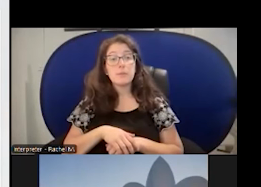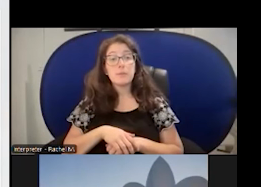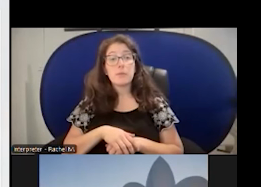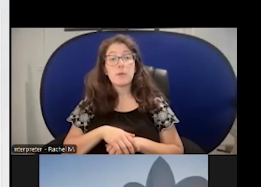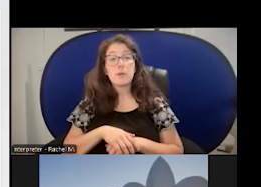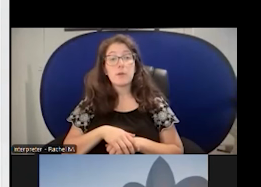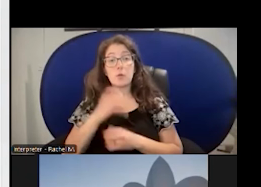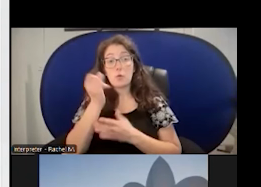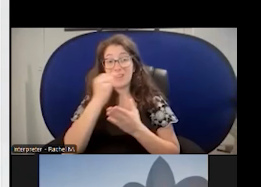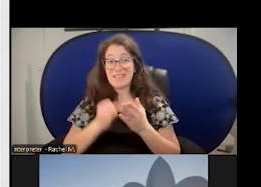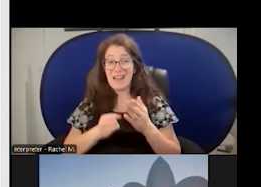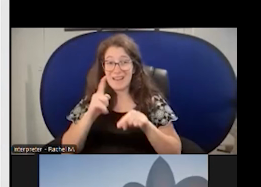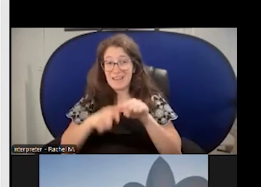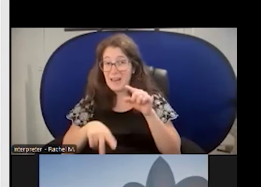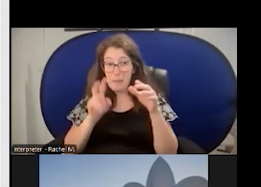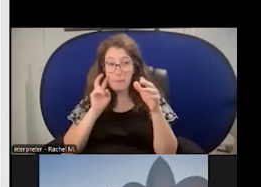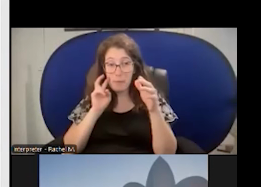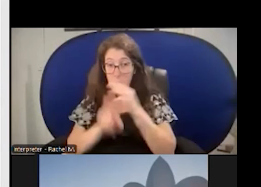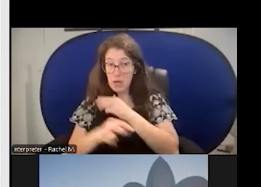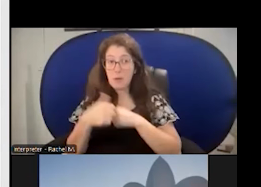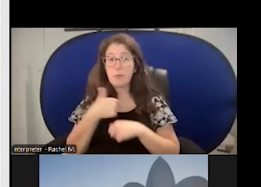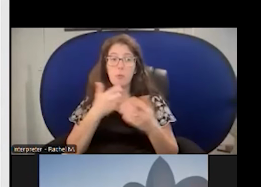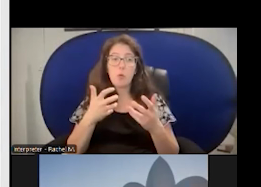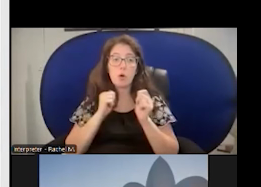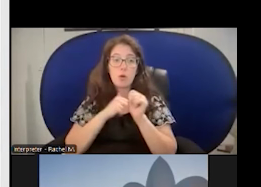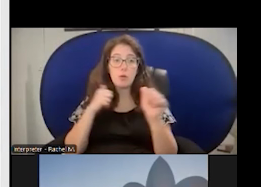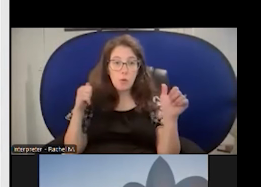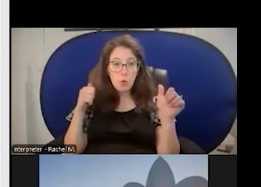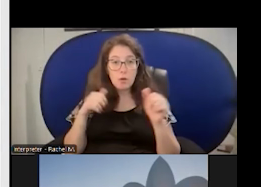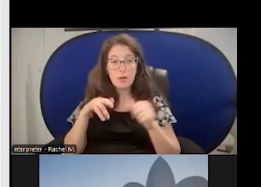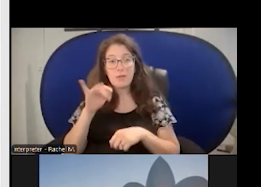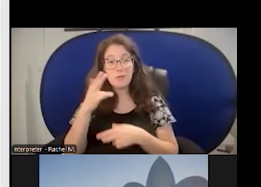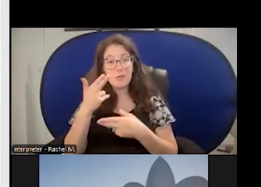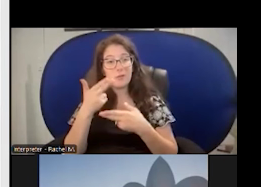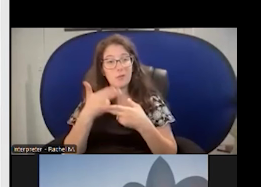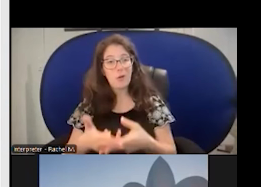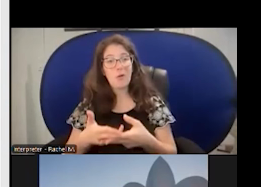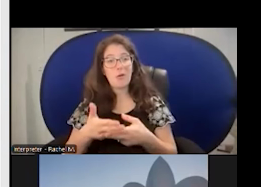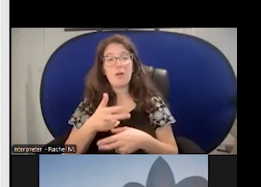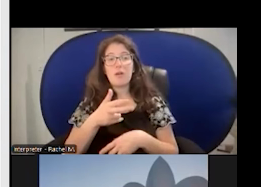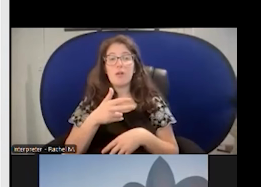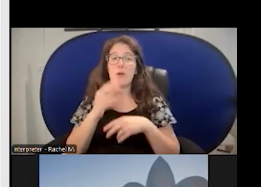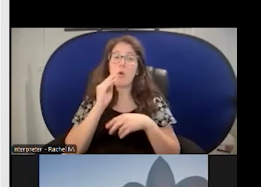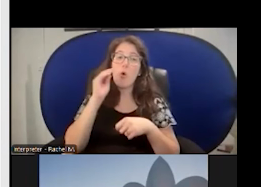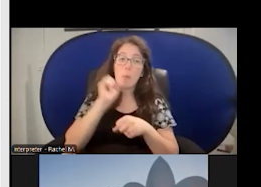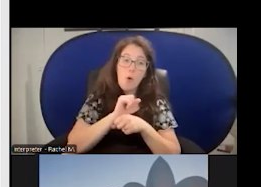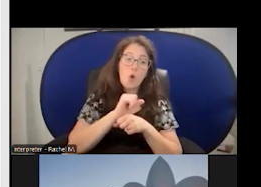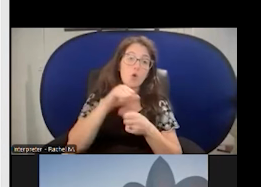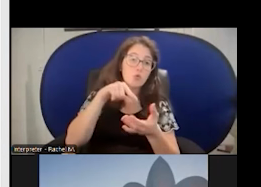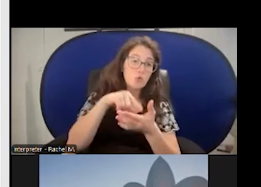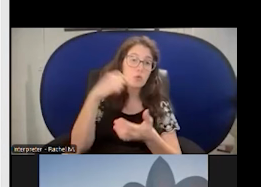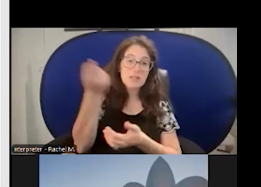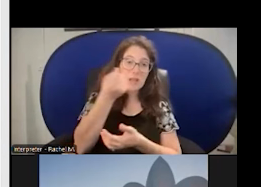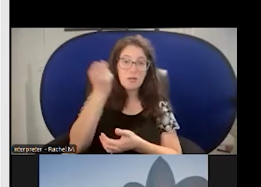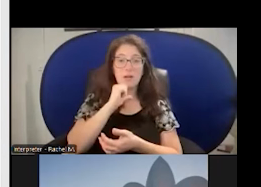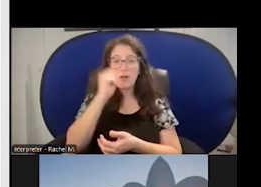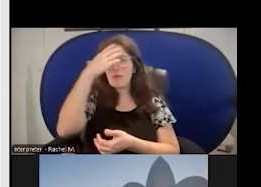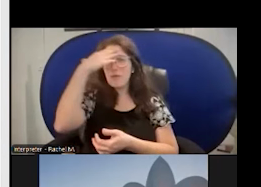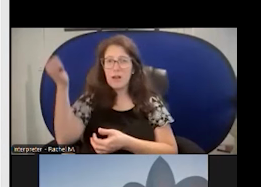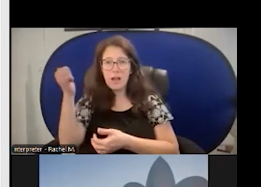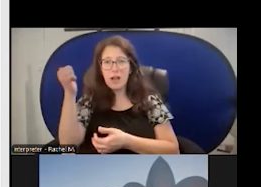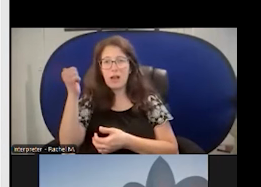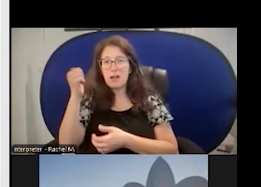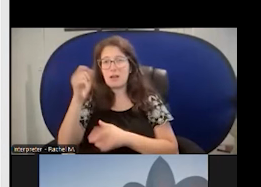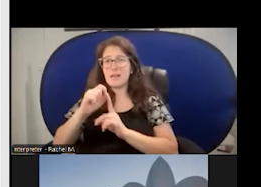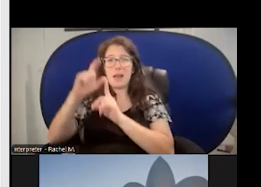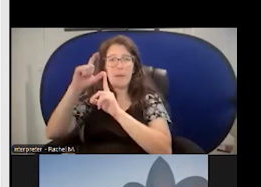unpredictable design, right? We'd like to avoid calling things like homework due Saturday, don't forget in all caps. And I don't know what that means because which